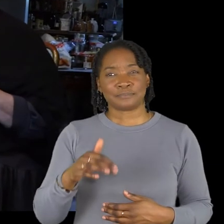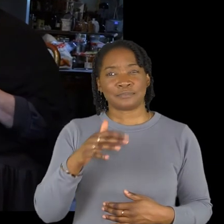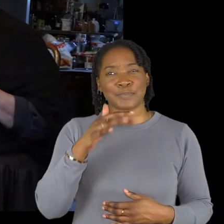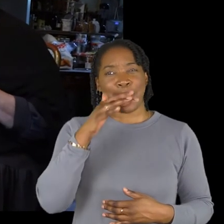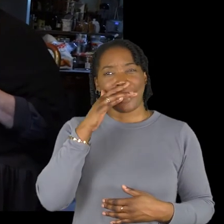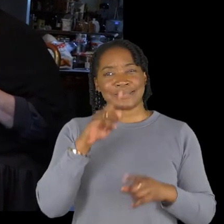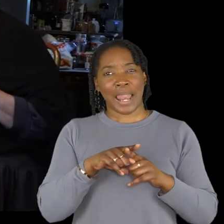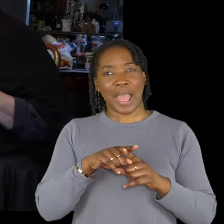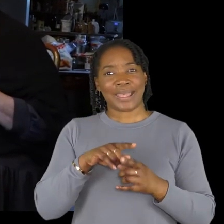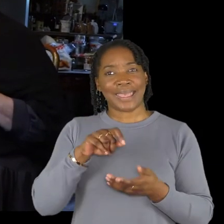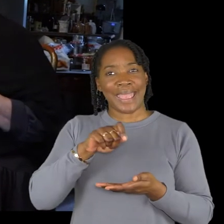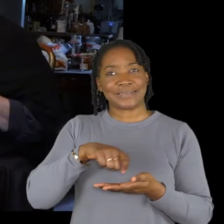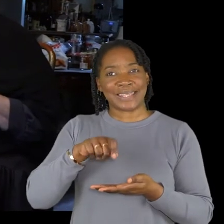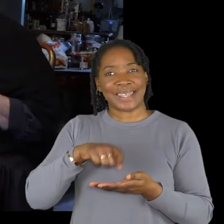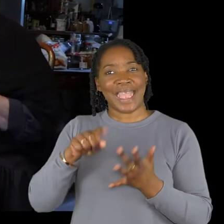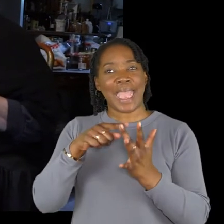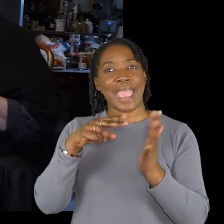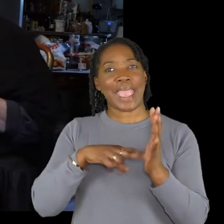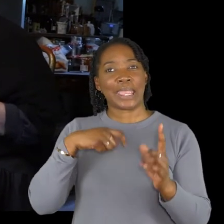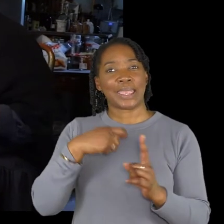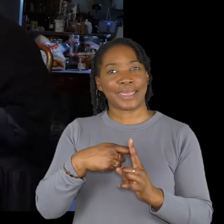It smells like ink.